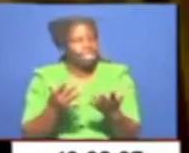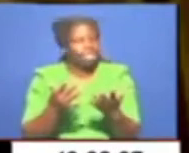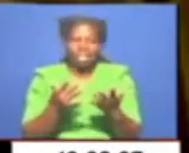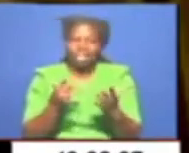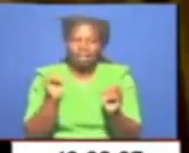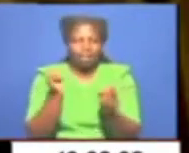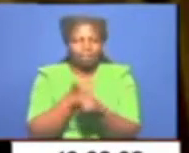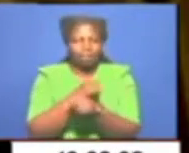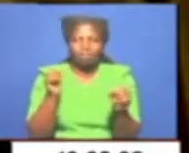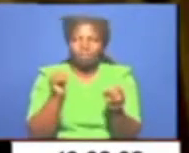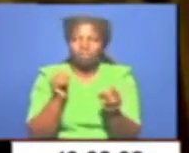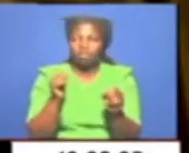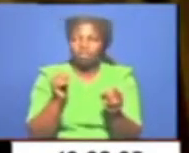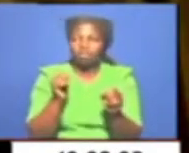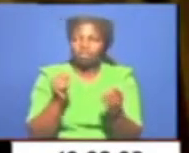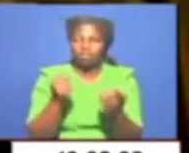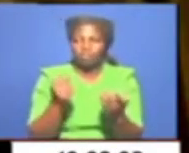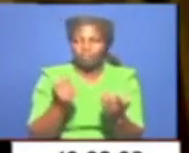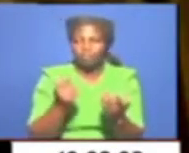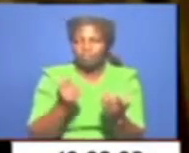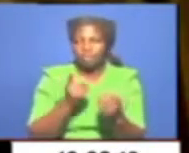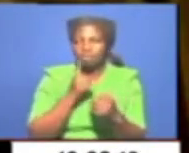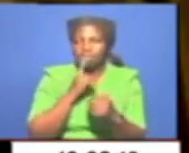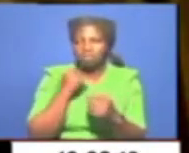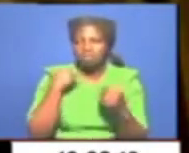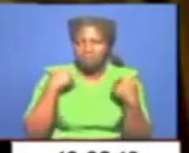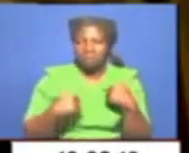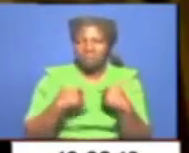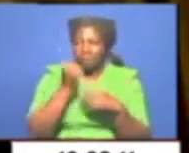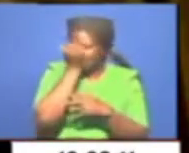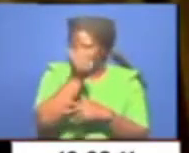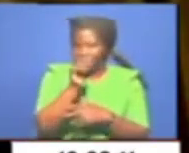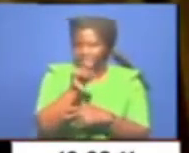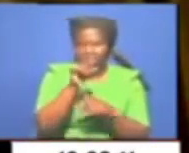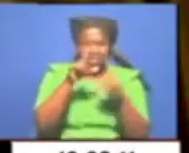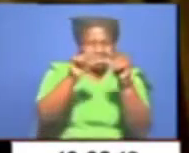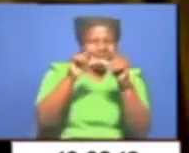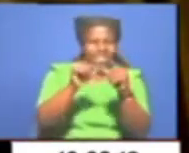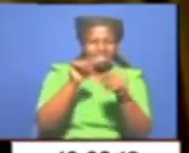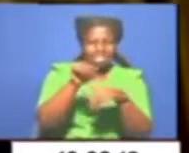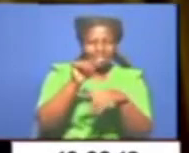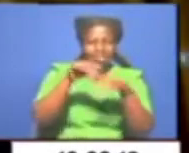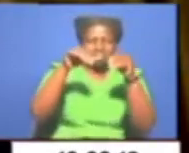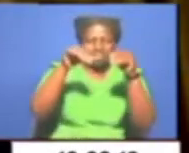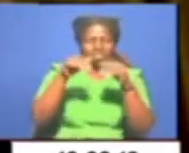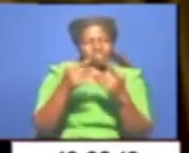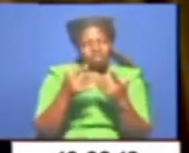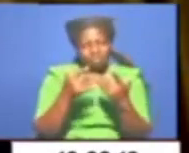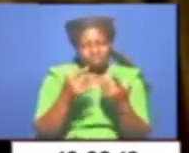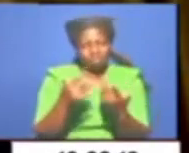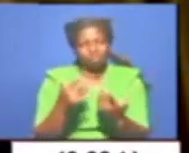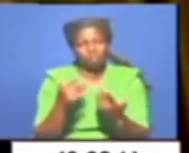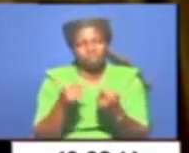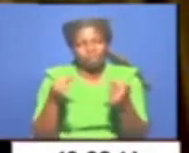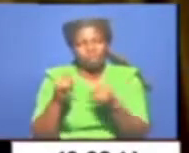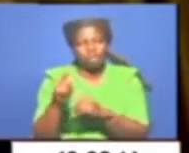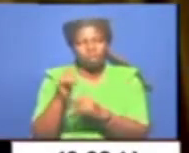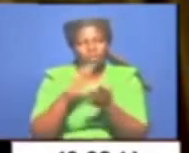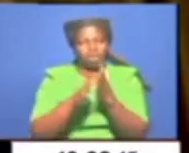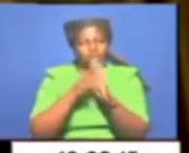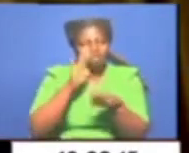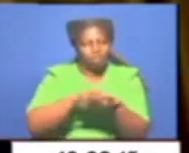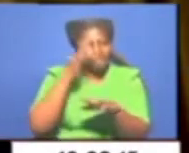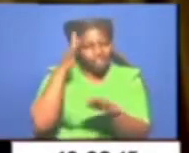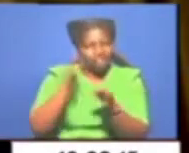out of good faith. So therefore, I'm going to ignore those particular phrases, those qualifications. unlawful, without good faith. That's out of